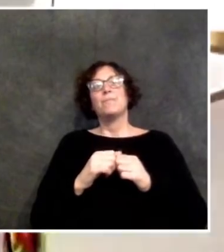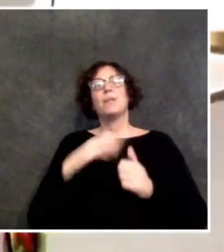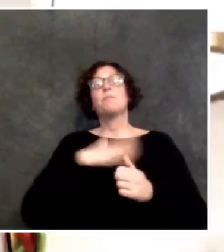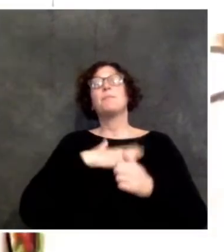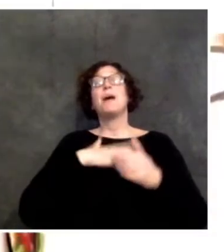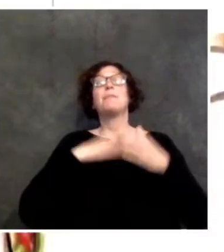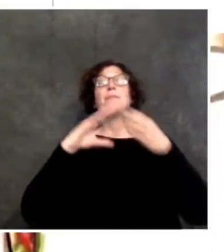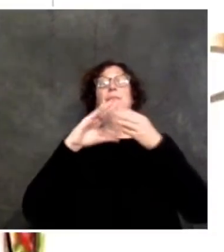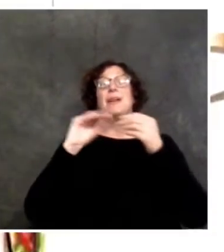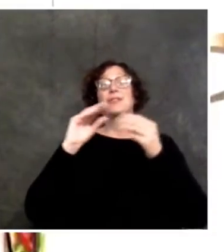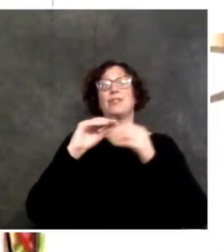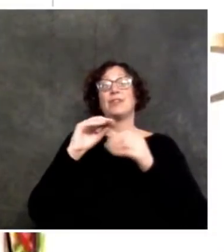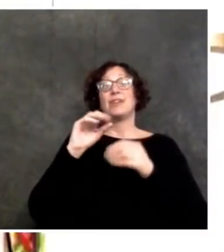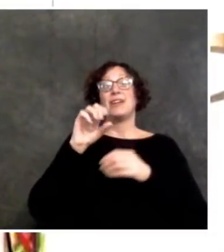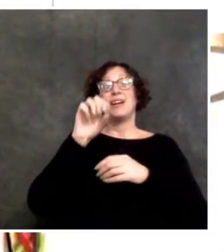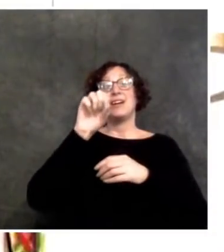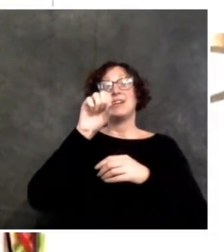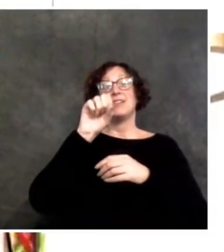incredibly